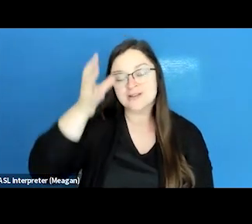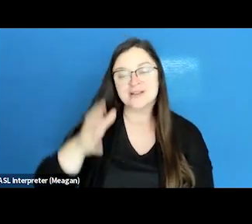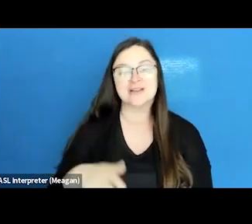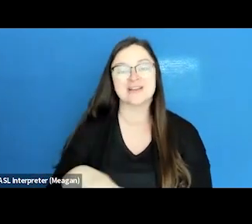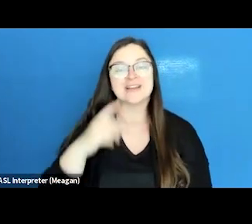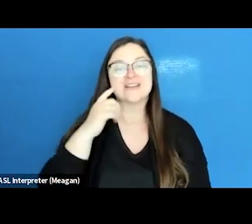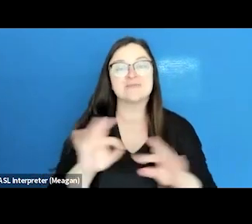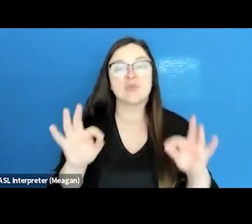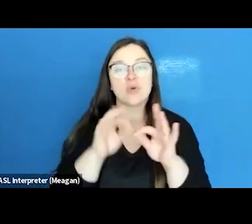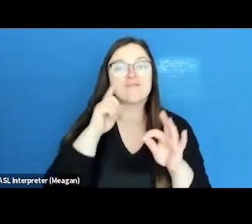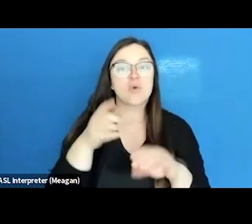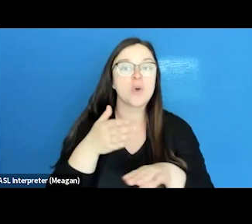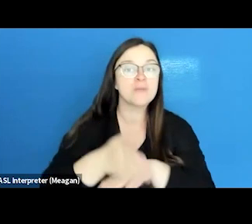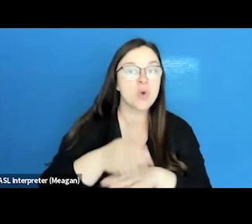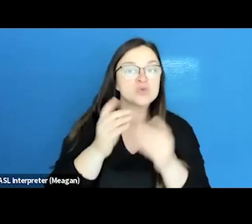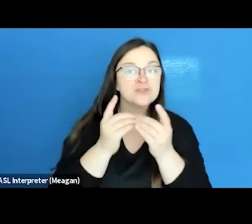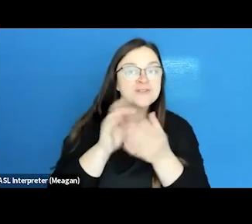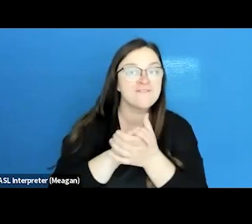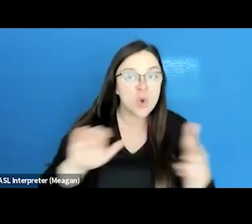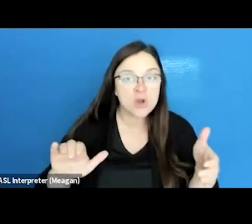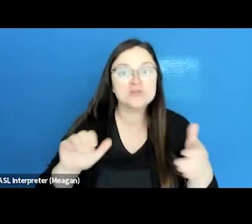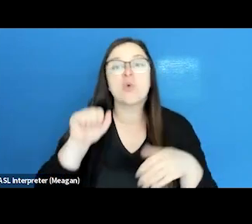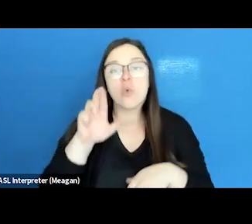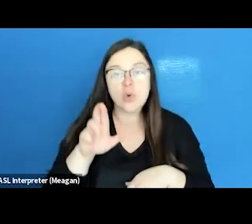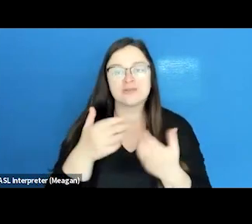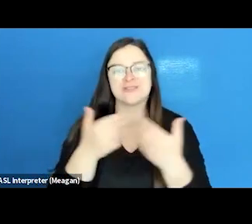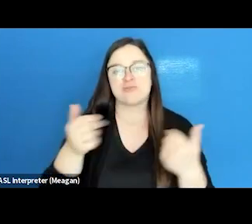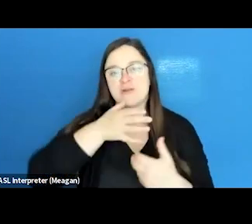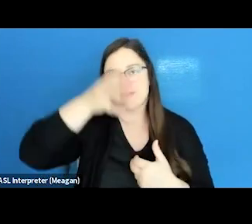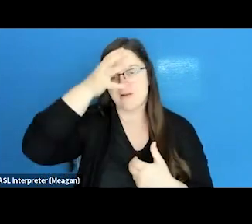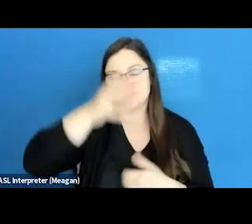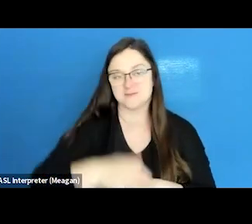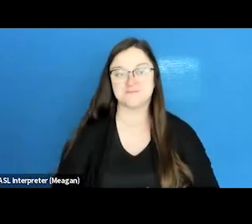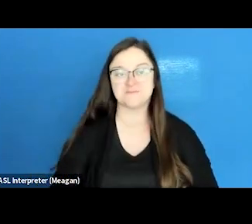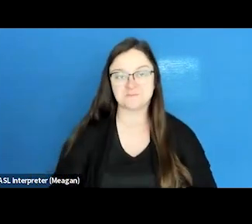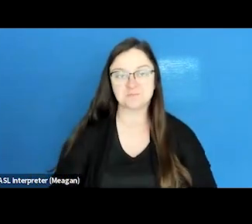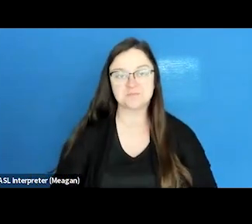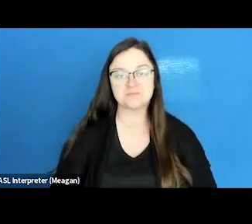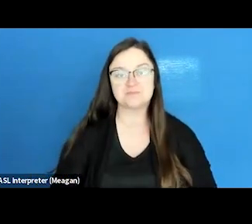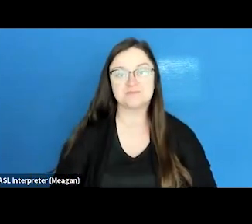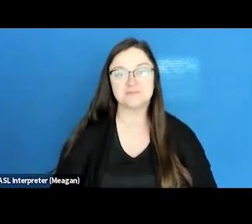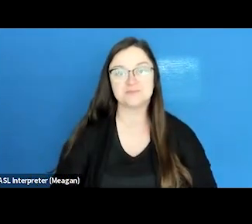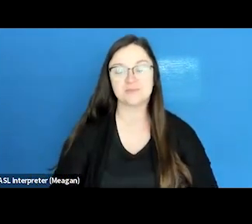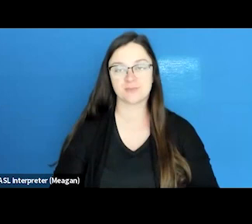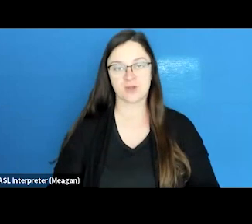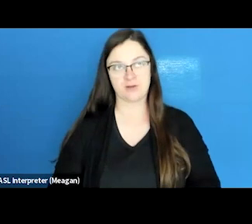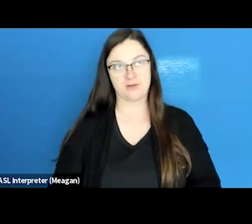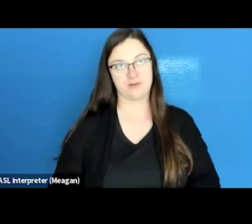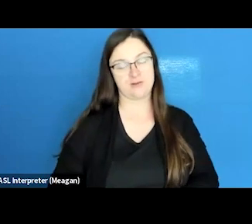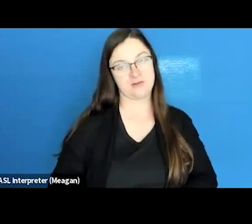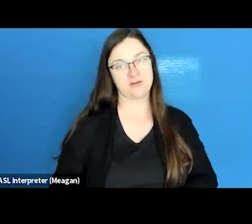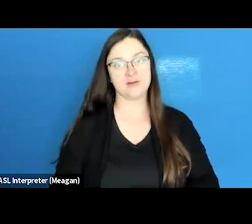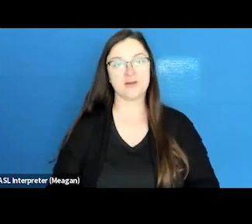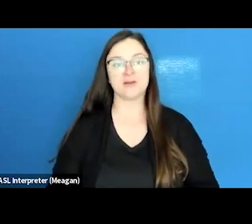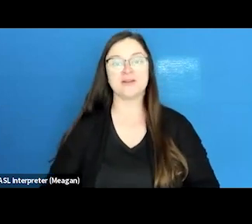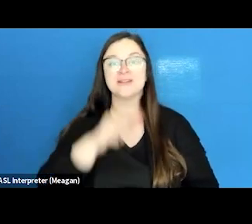or separated parents. Nothing adds more stress to a person than not